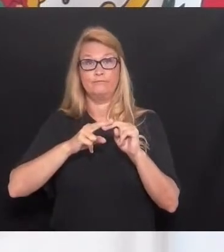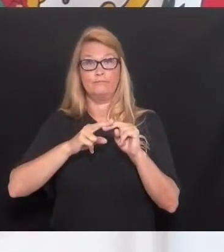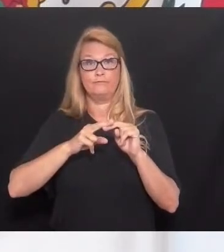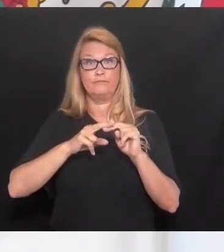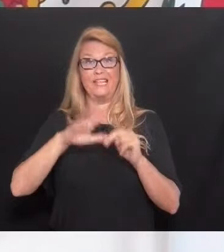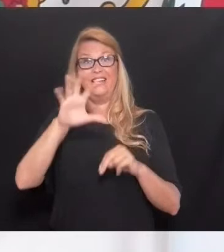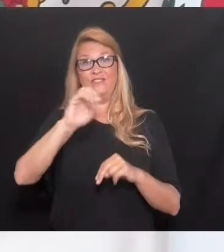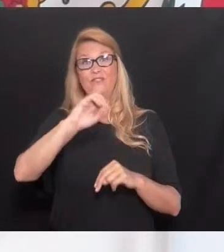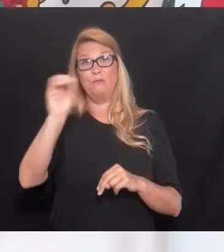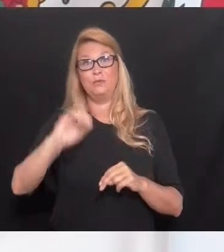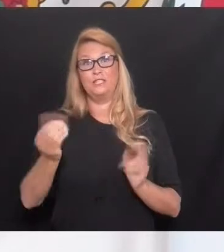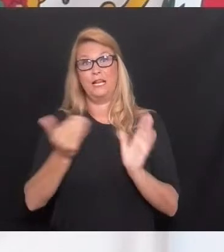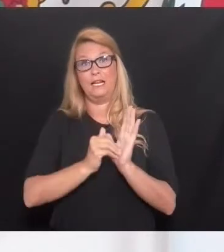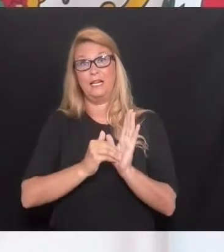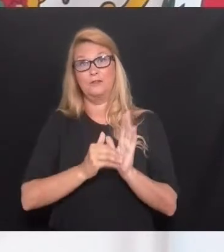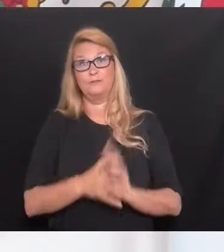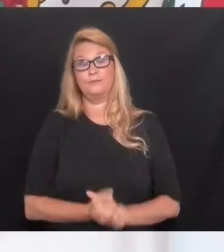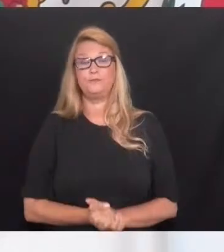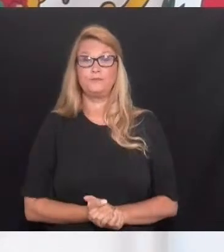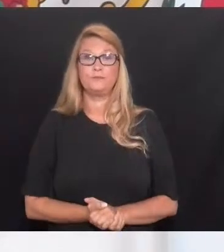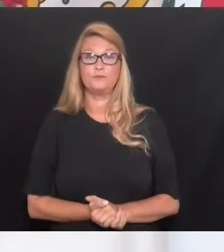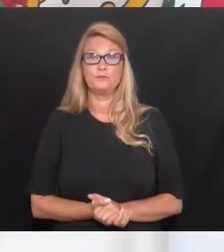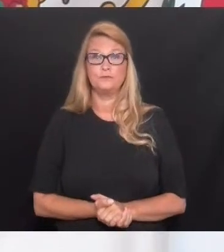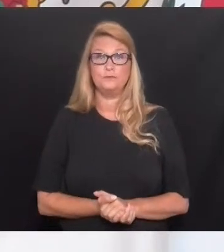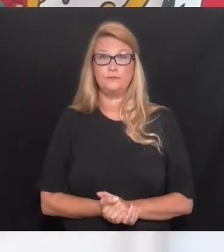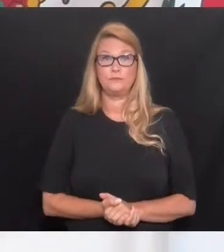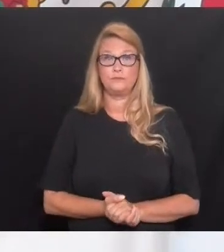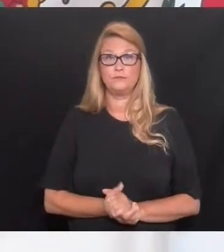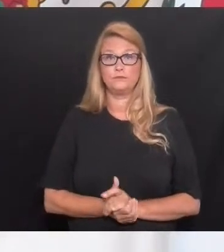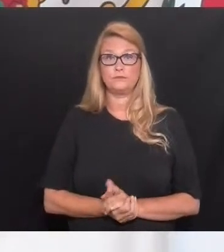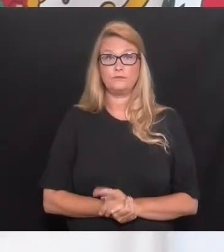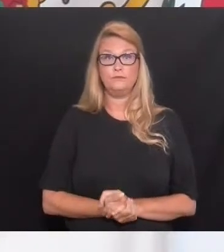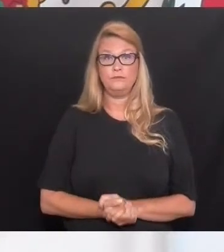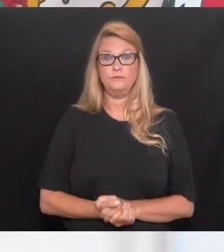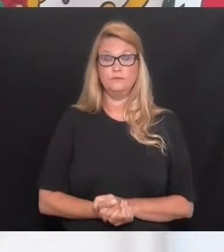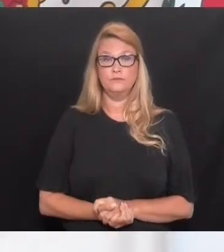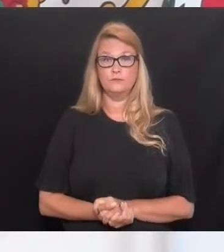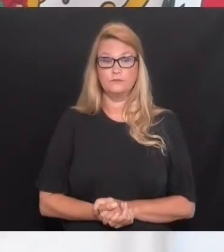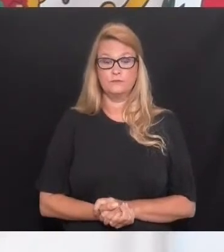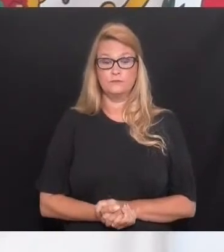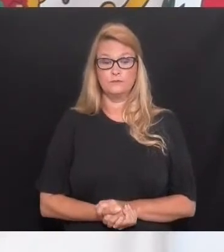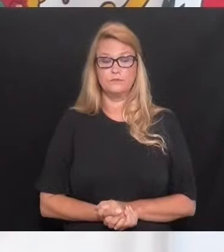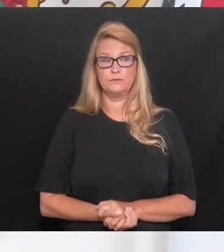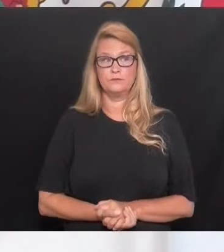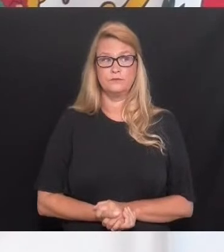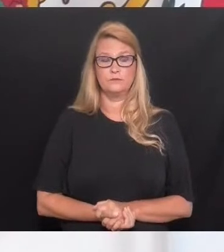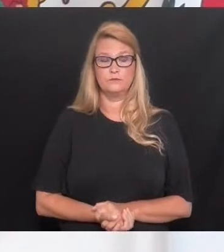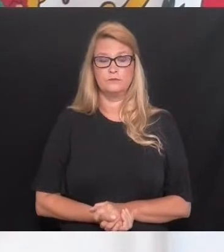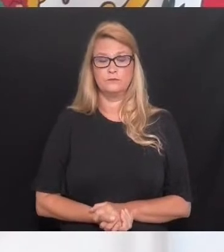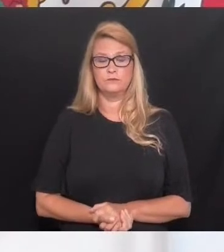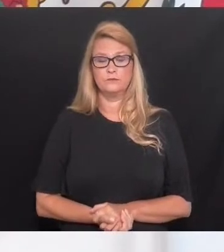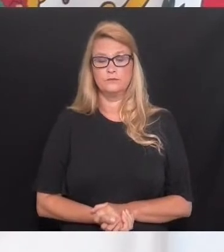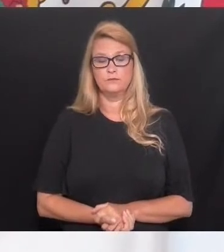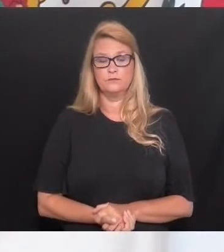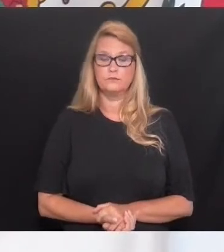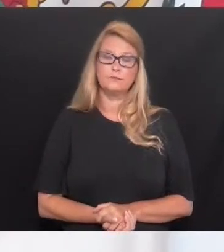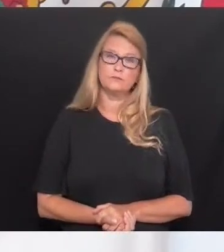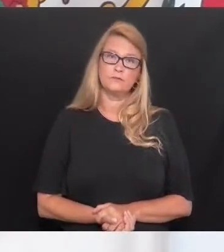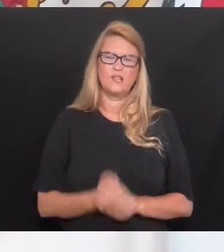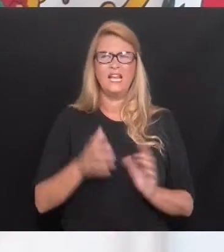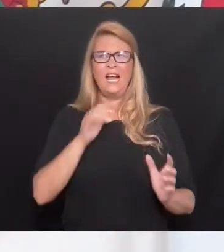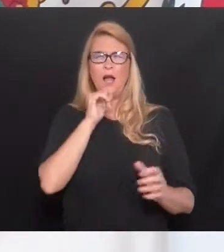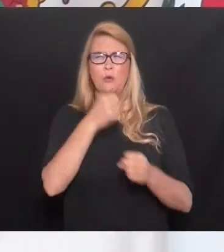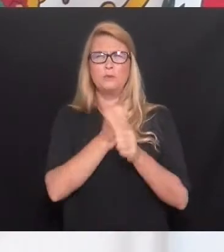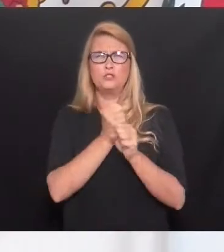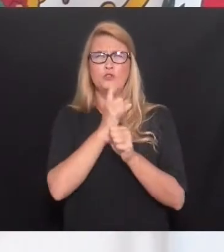50% again. And, you know, and so, and I want to make sure that's right. No, well, it's